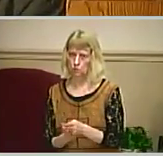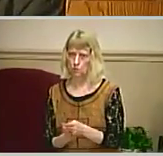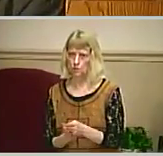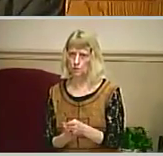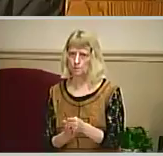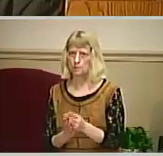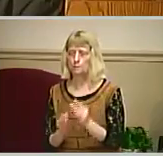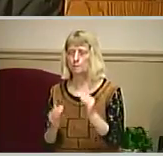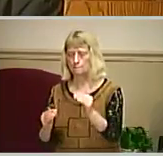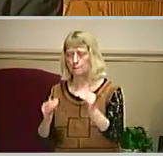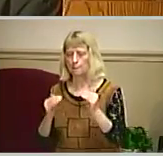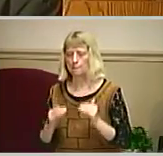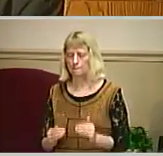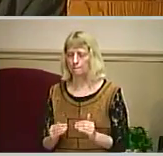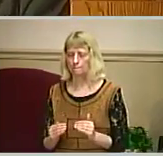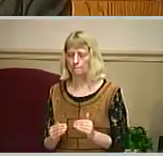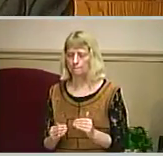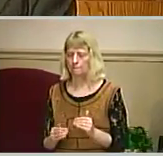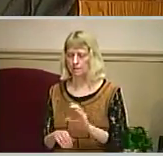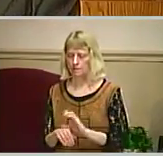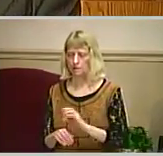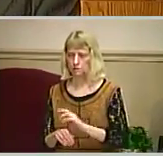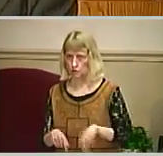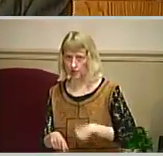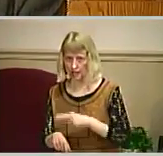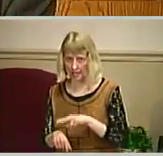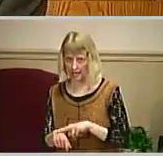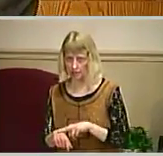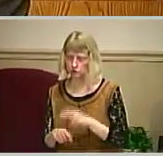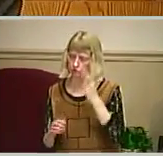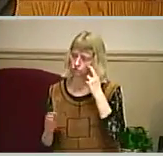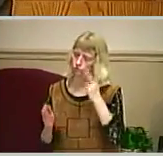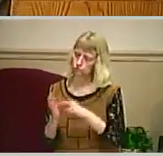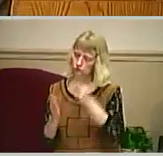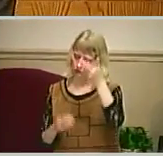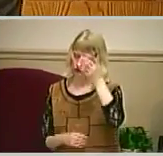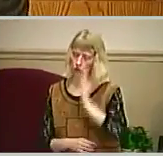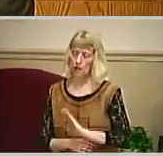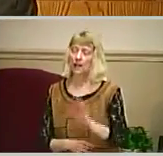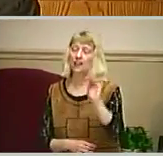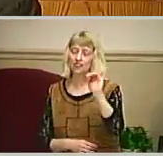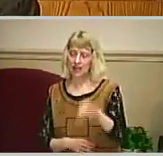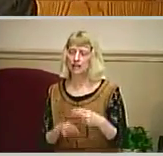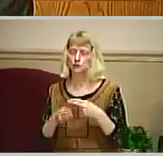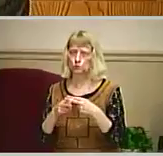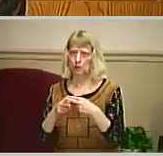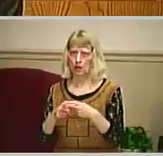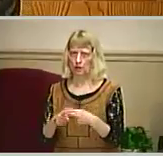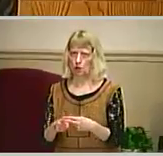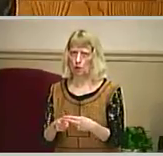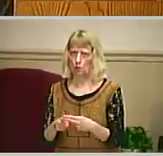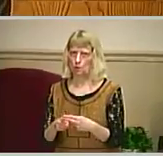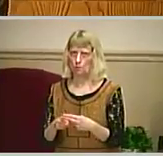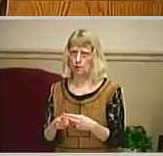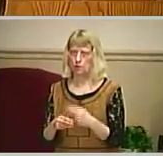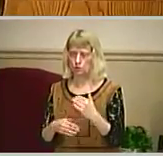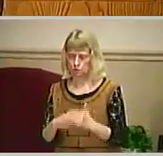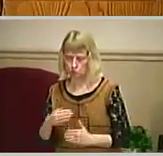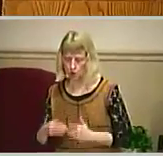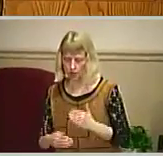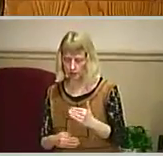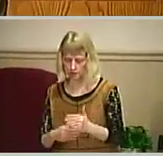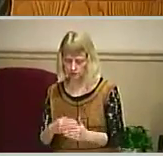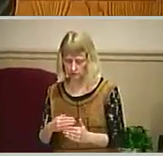And then it is spread from the church into the nation, where the nation will recognize God. That's what I call the process,